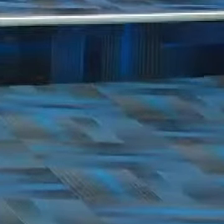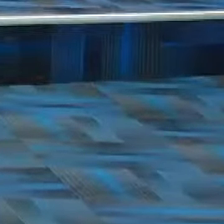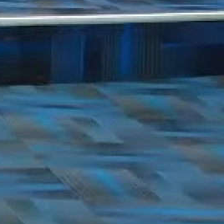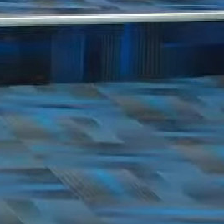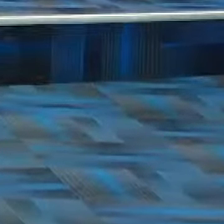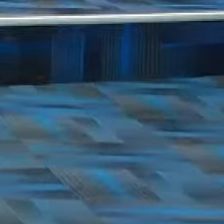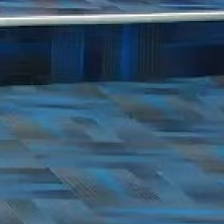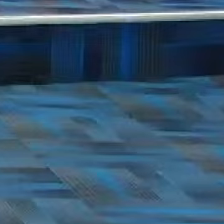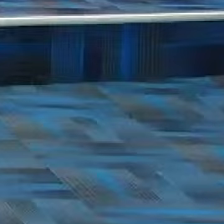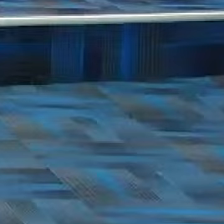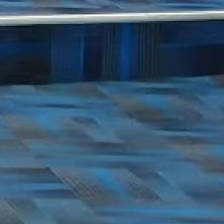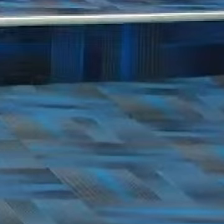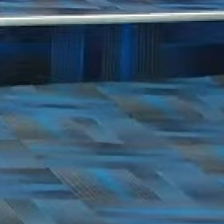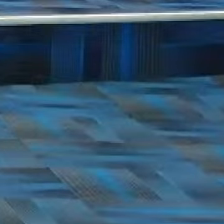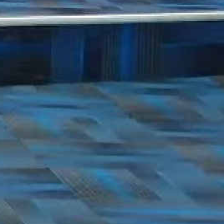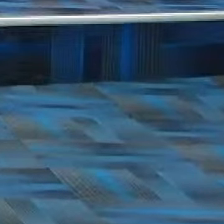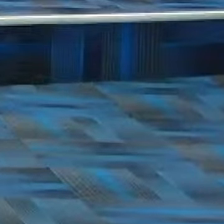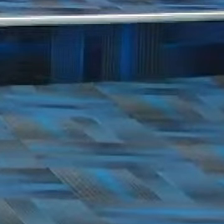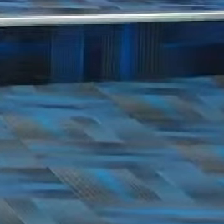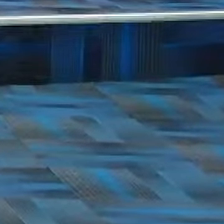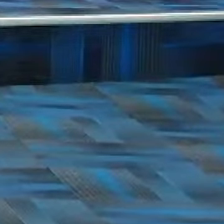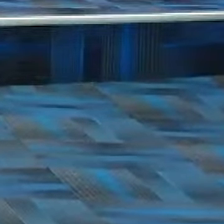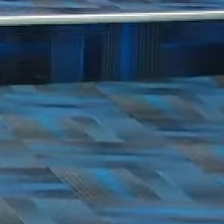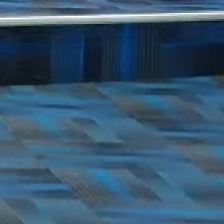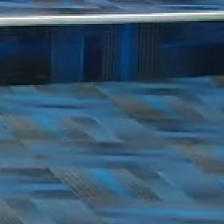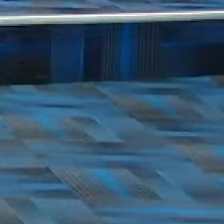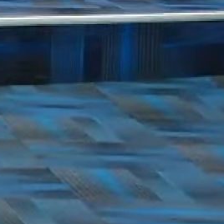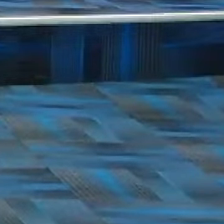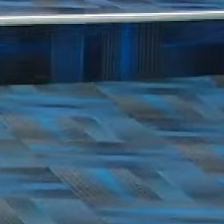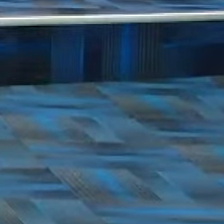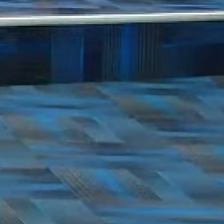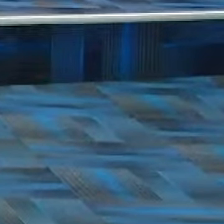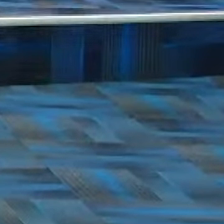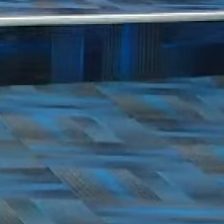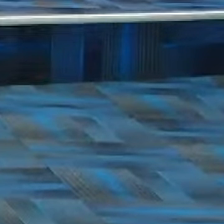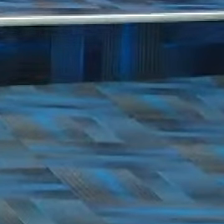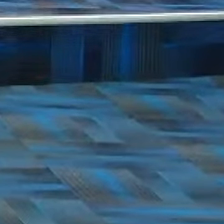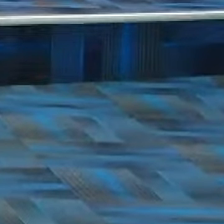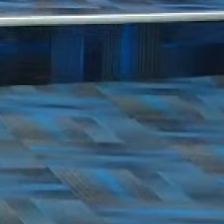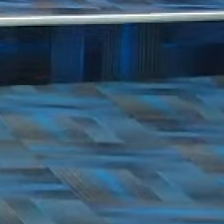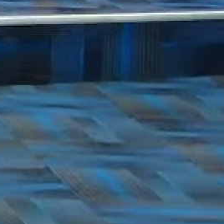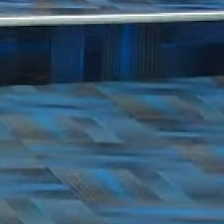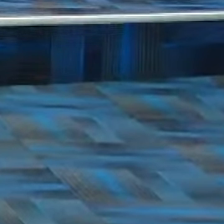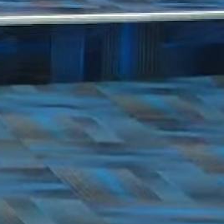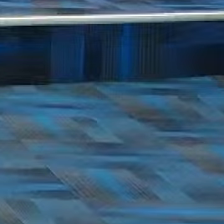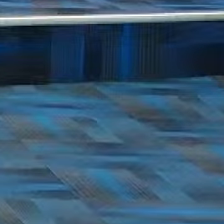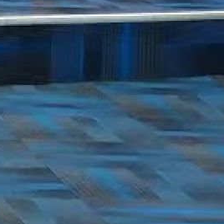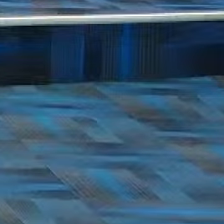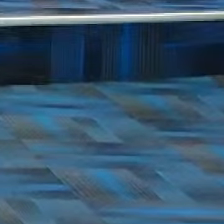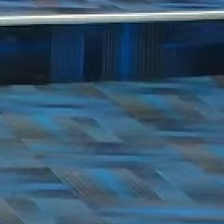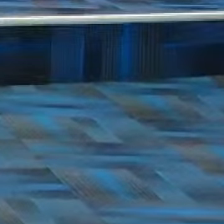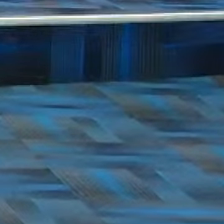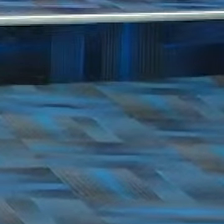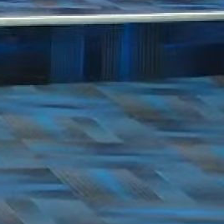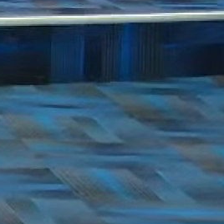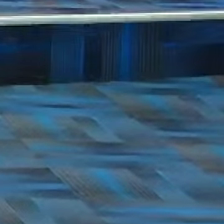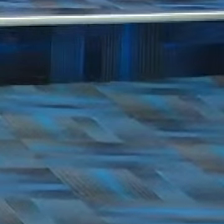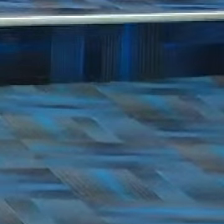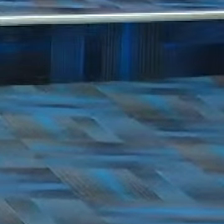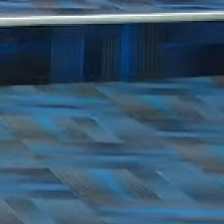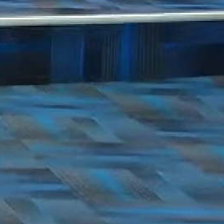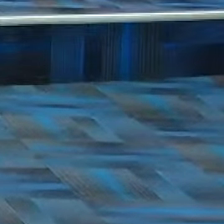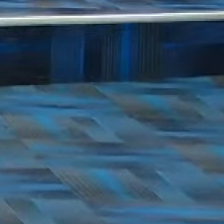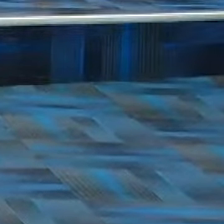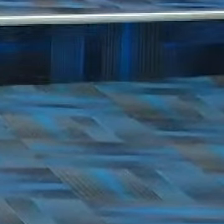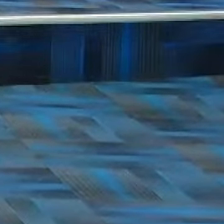disciples. And of course, our church is keen in emphasizing on the necessity, and I am delighted